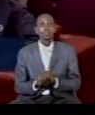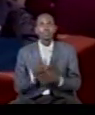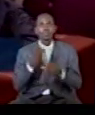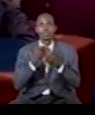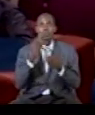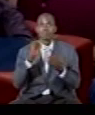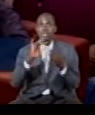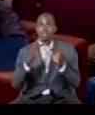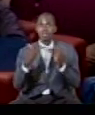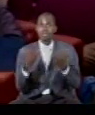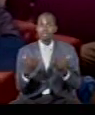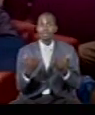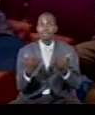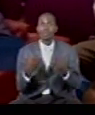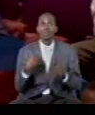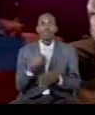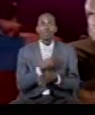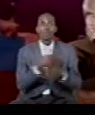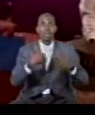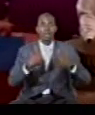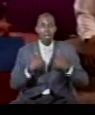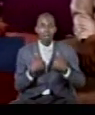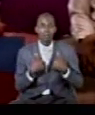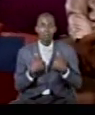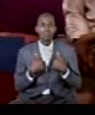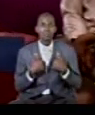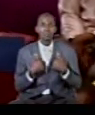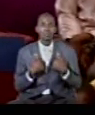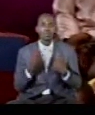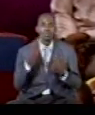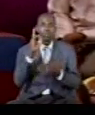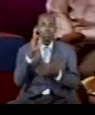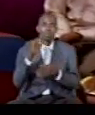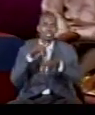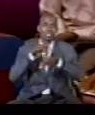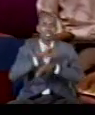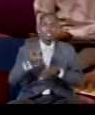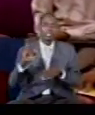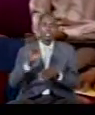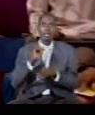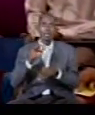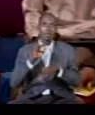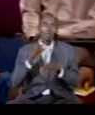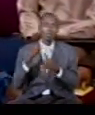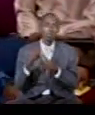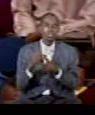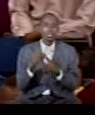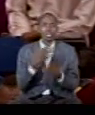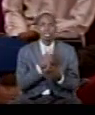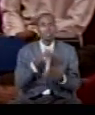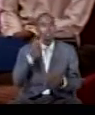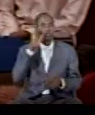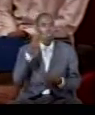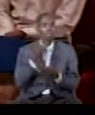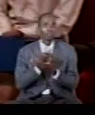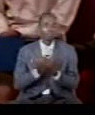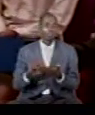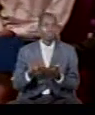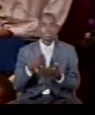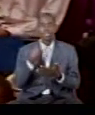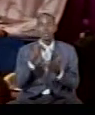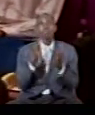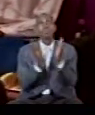social media, we have Grace Adenosi sending this in. And then she wrote, praise